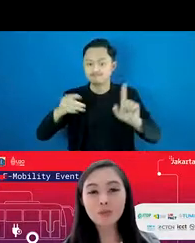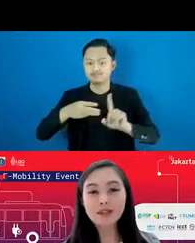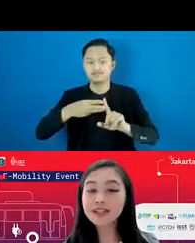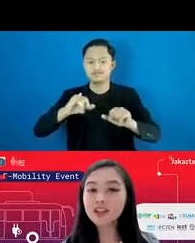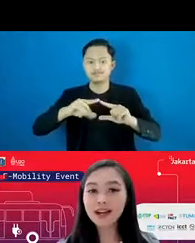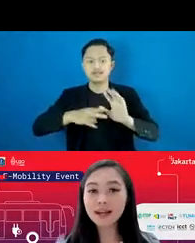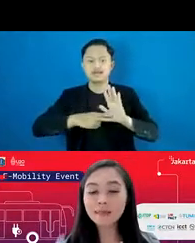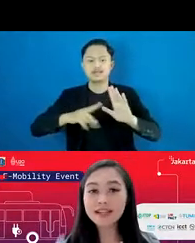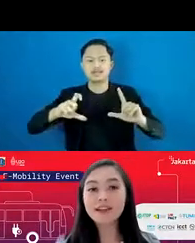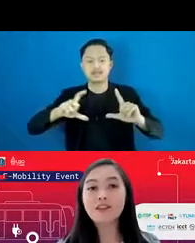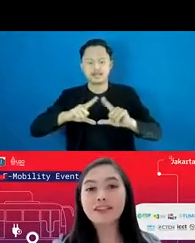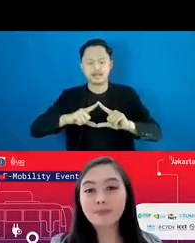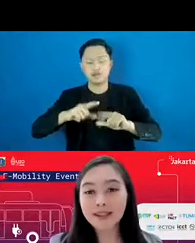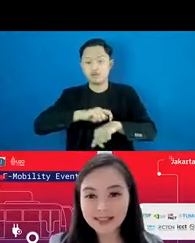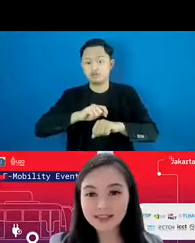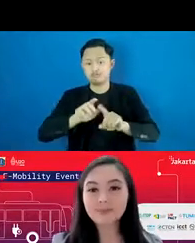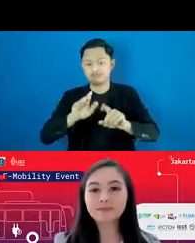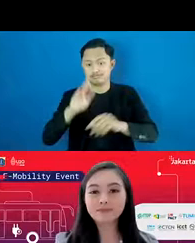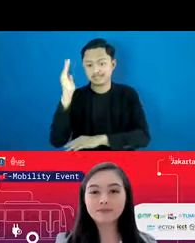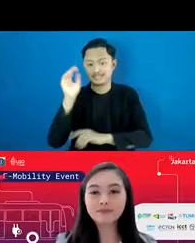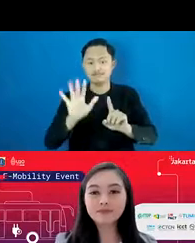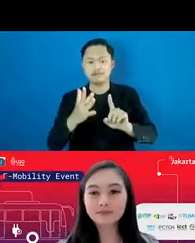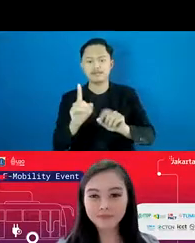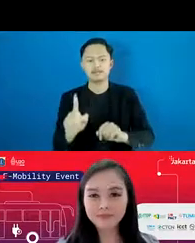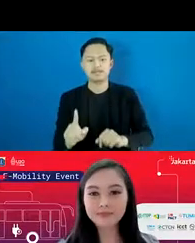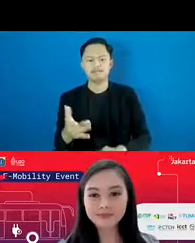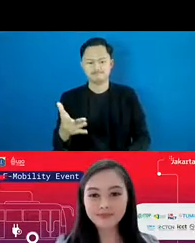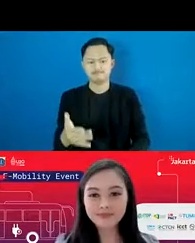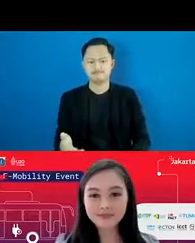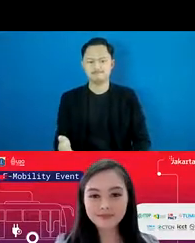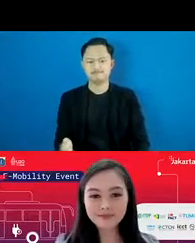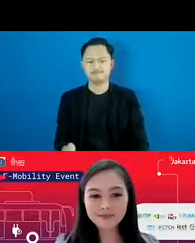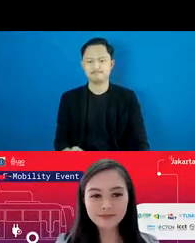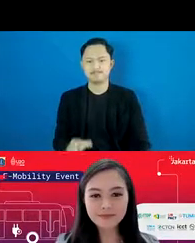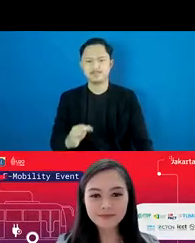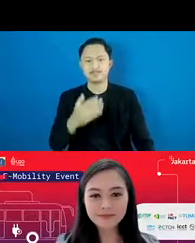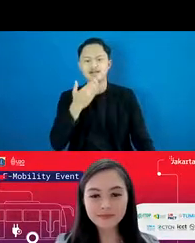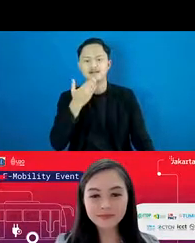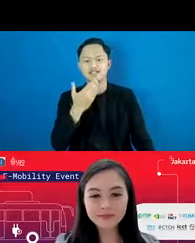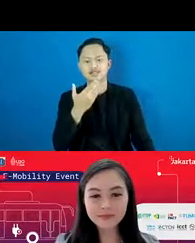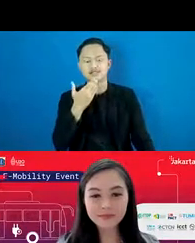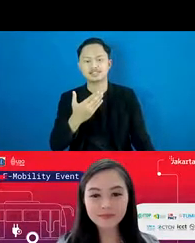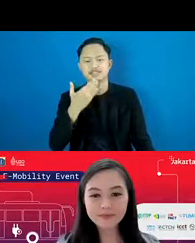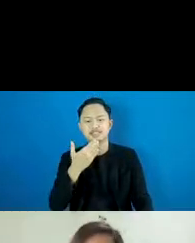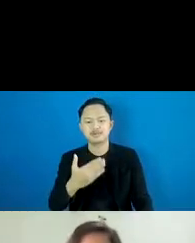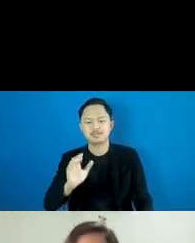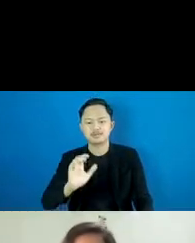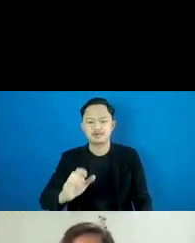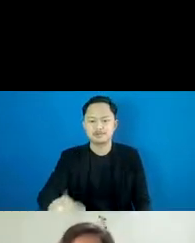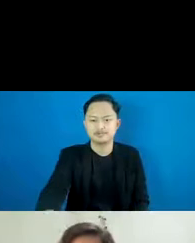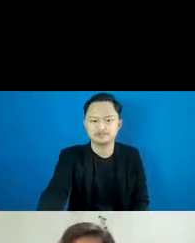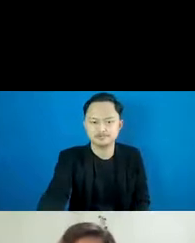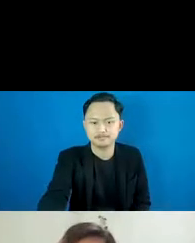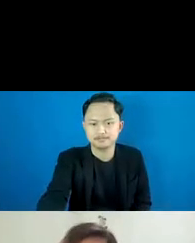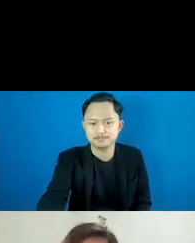your presentation time is 15 minutes. Okay, thank you. Can you hear me? Thank you